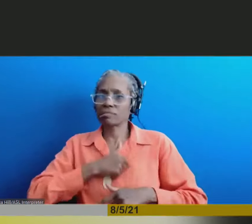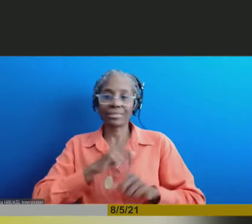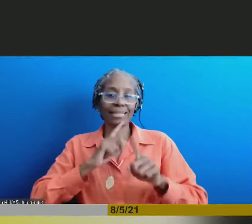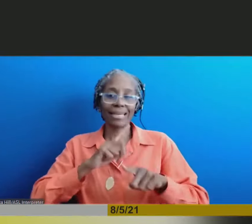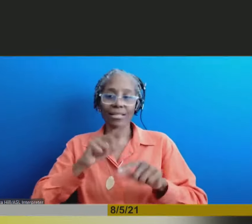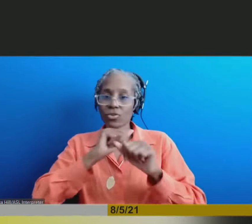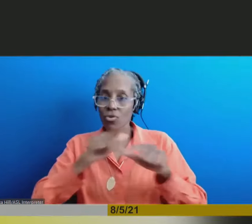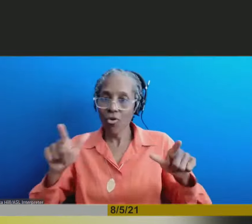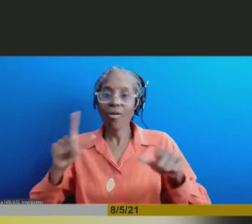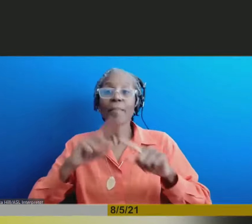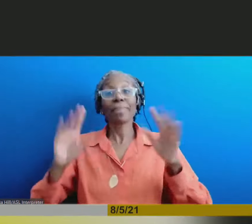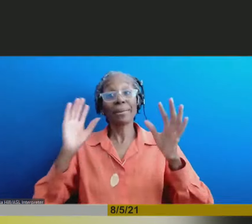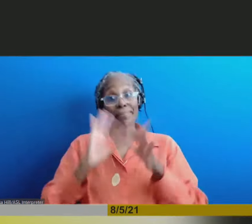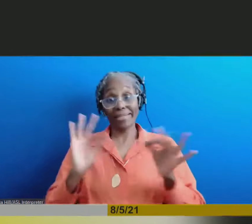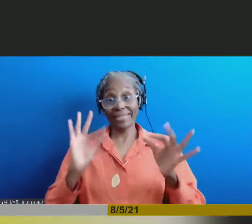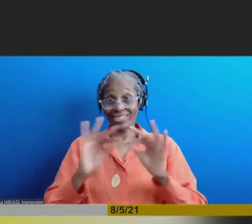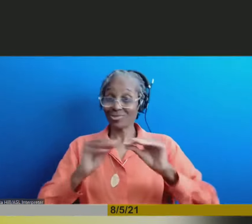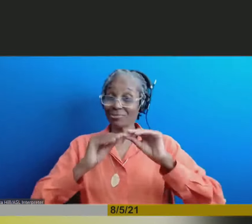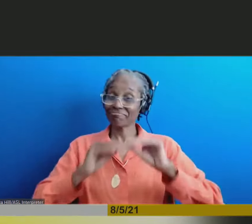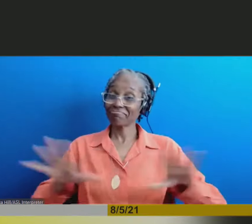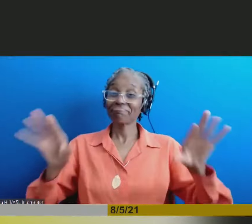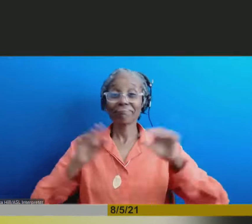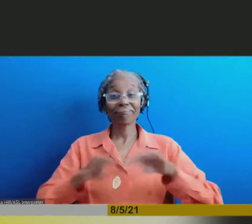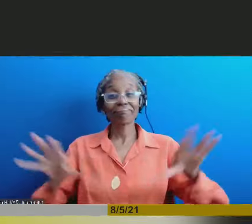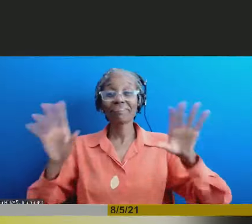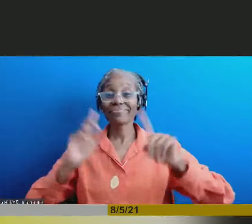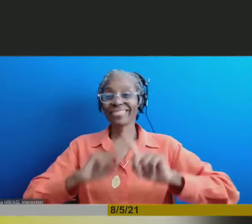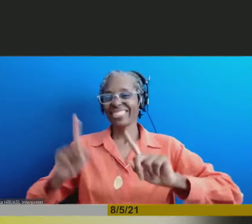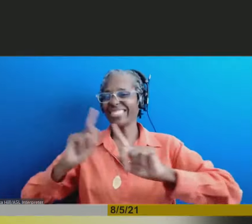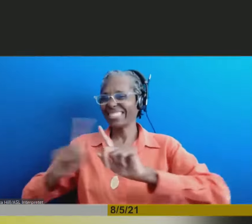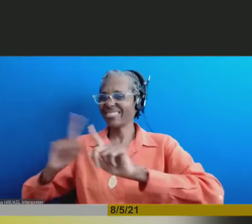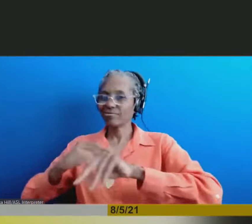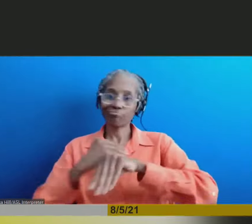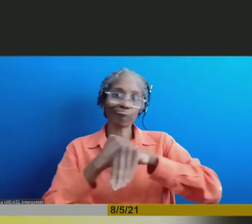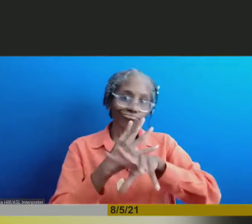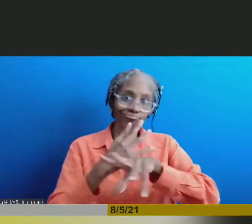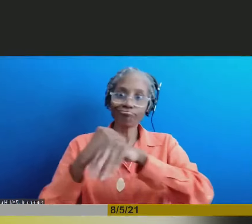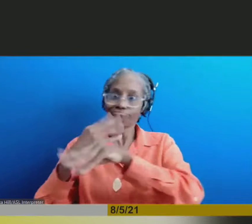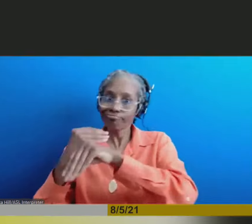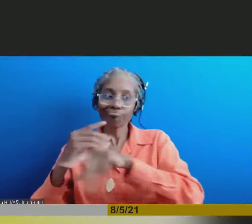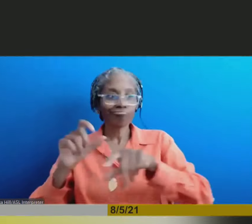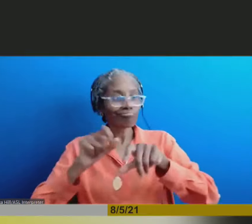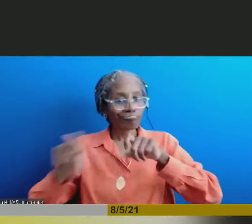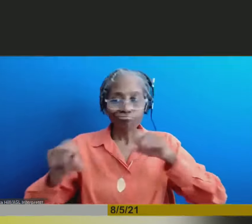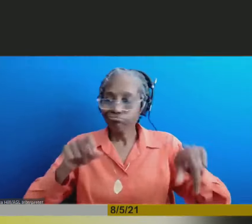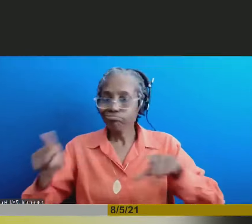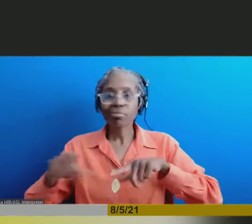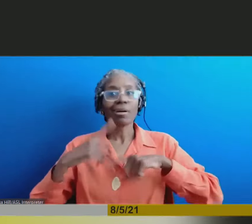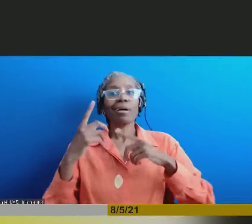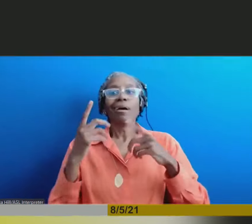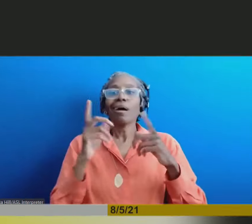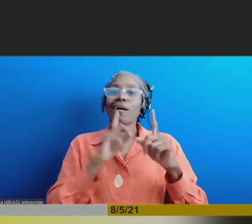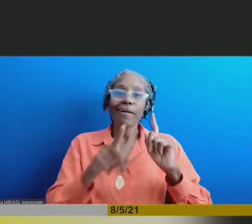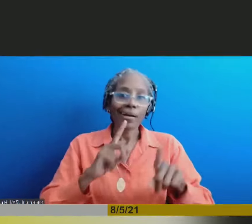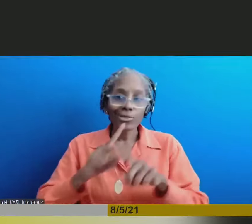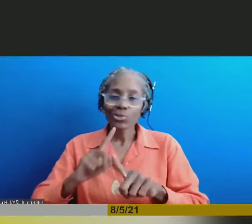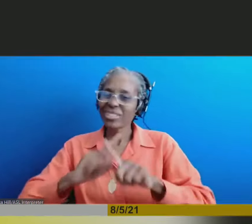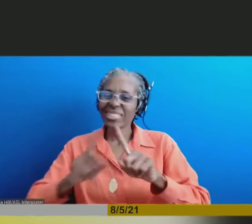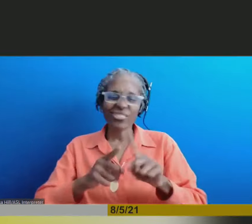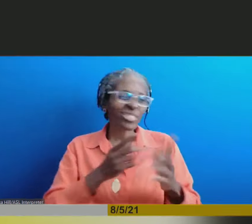our messaging out to the public and other venues as well, try to get as many questions addressed in those